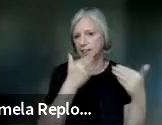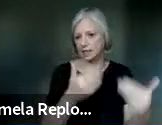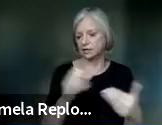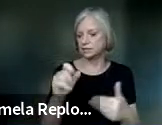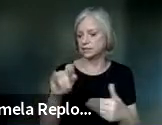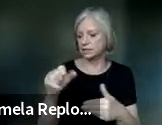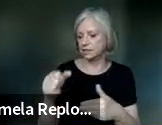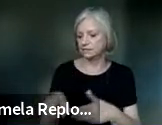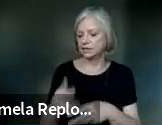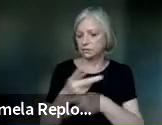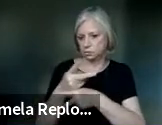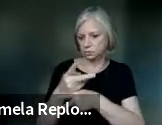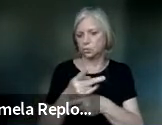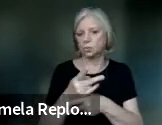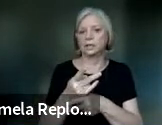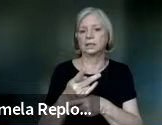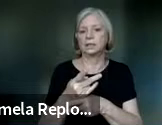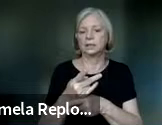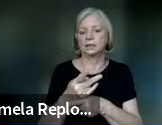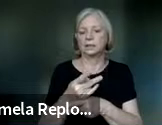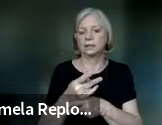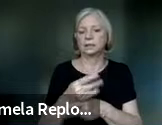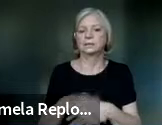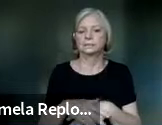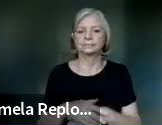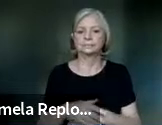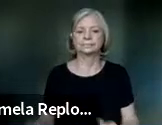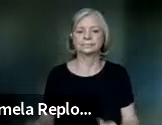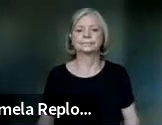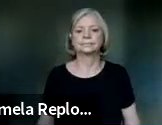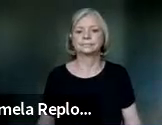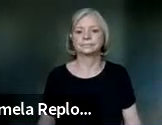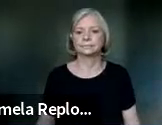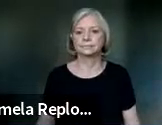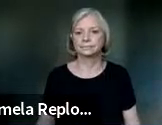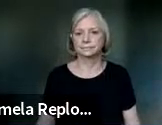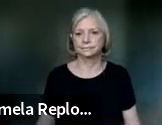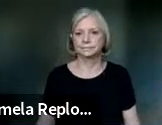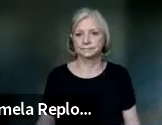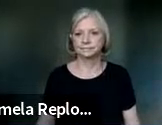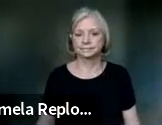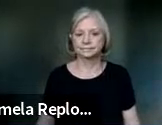this evening's panel. Night, everyone.